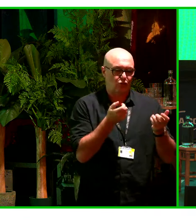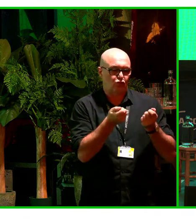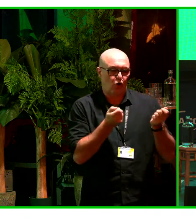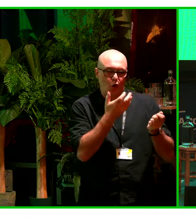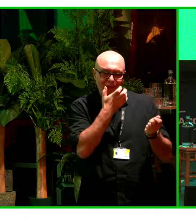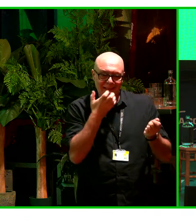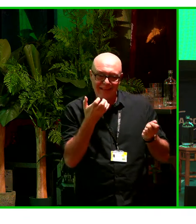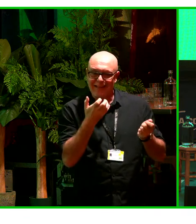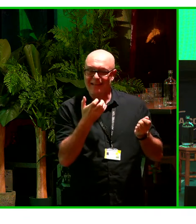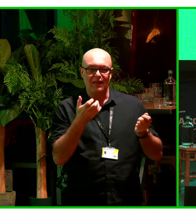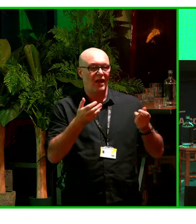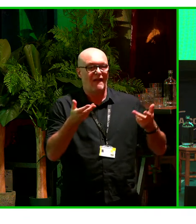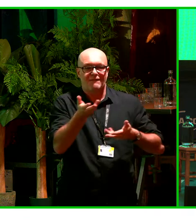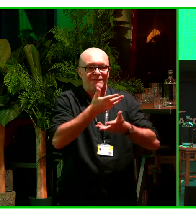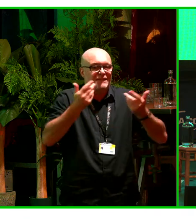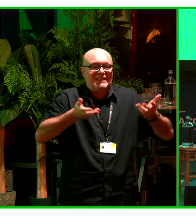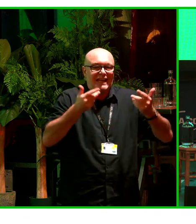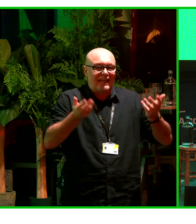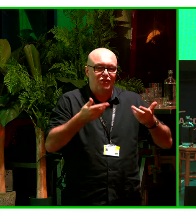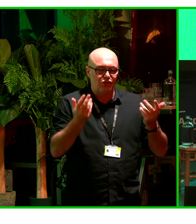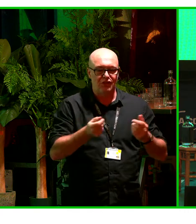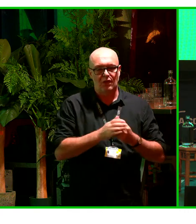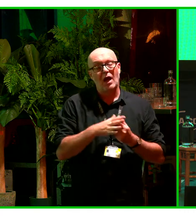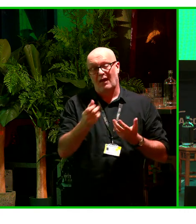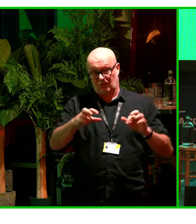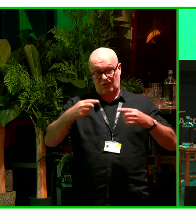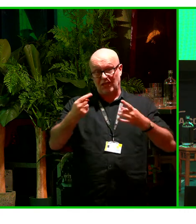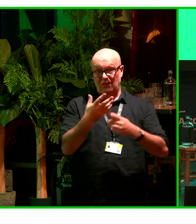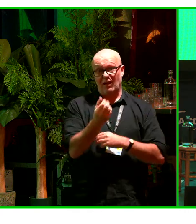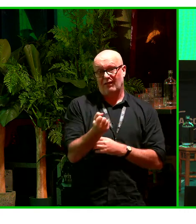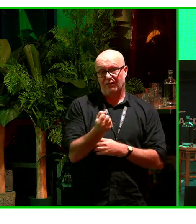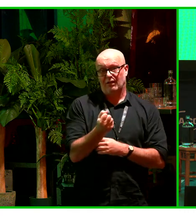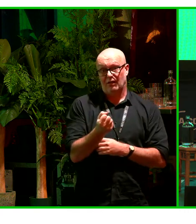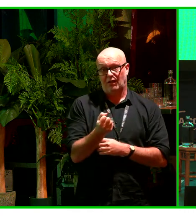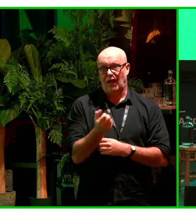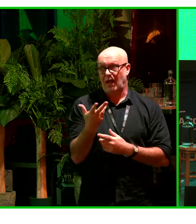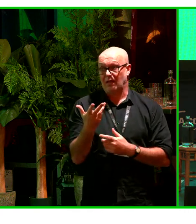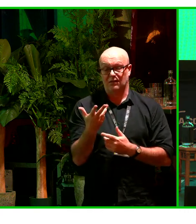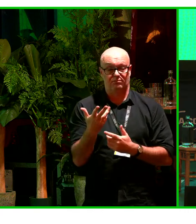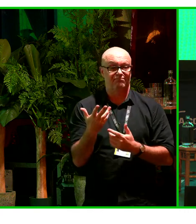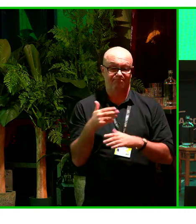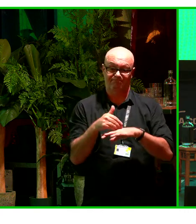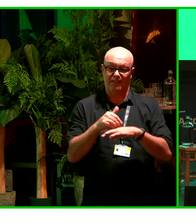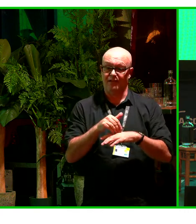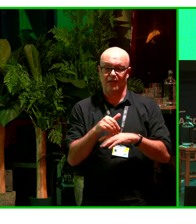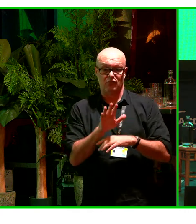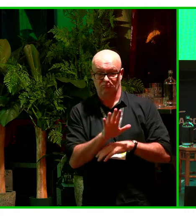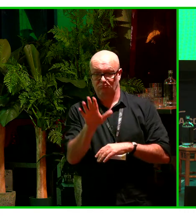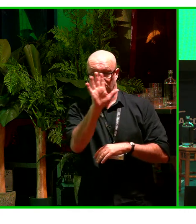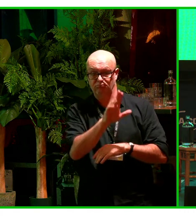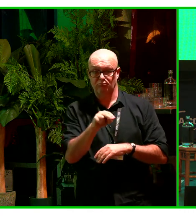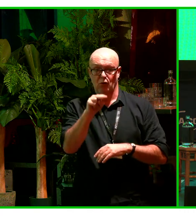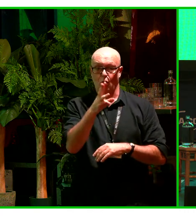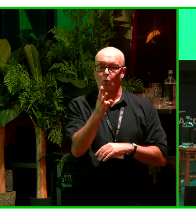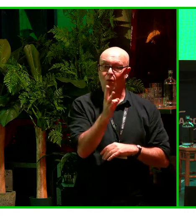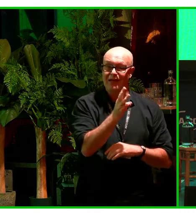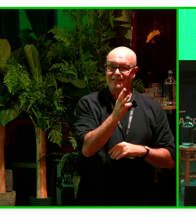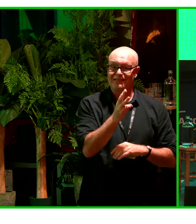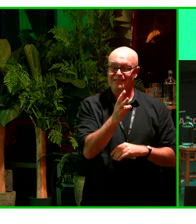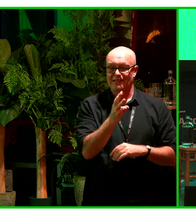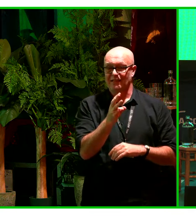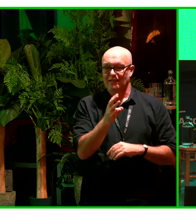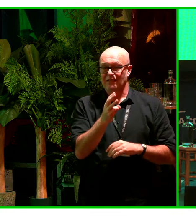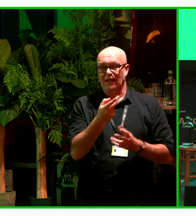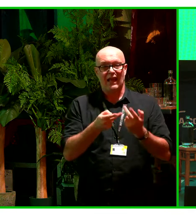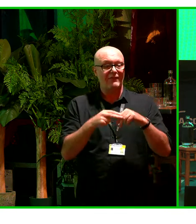better ventilating them. There are challenges, and there are some challenging across the Northwest. Not all people are on the gas grid. If